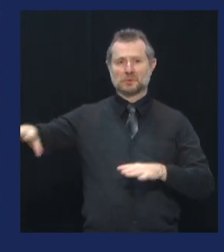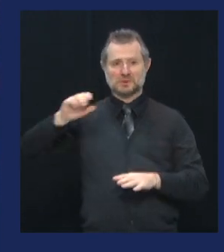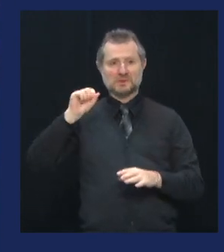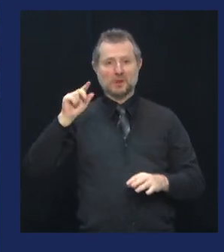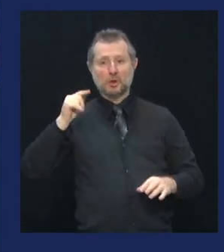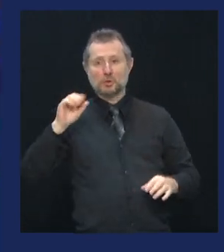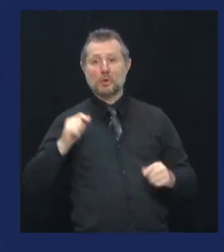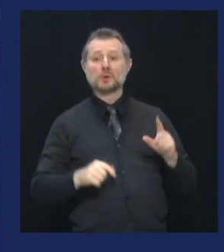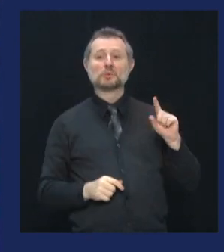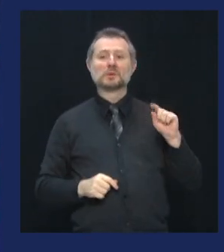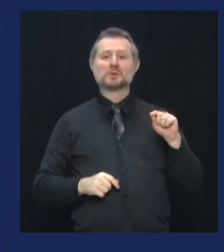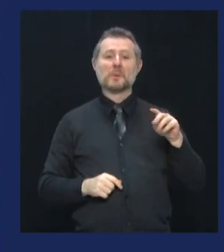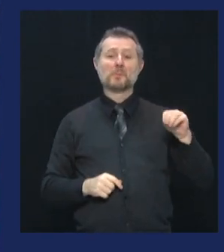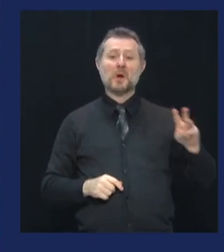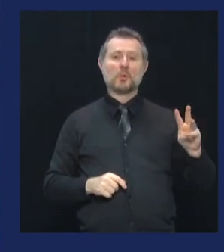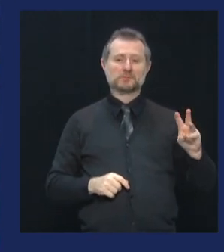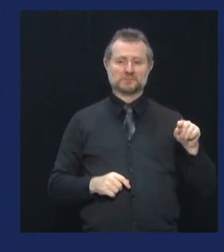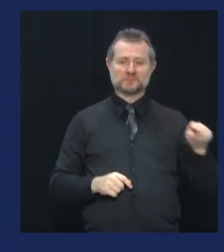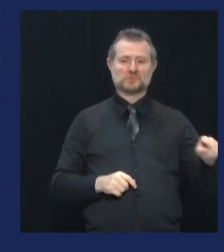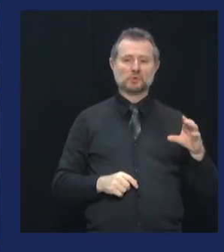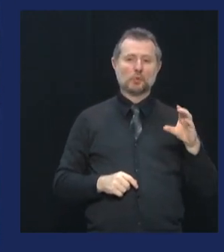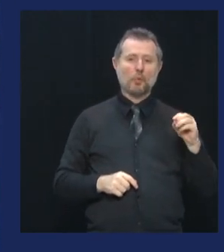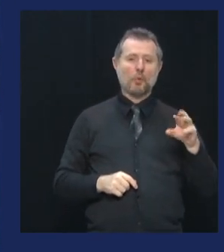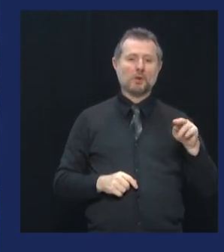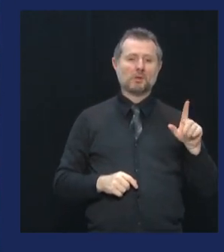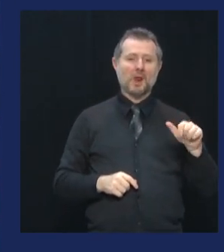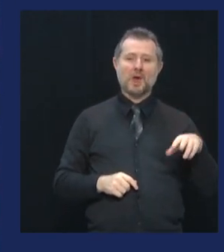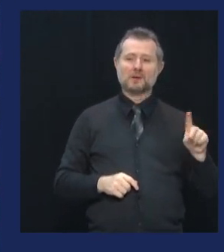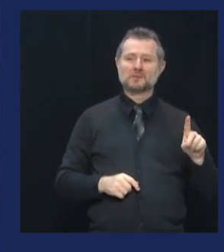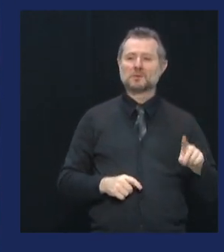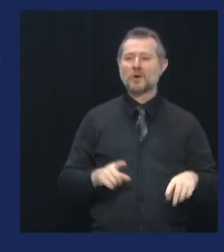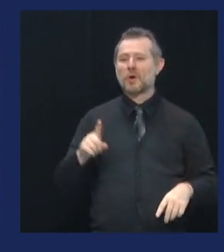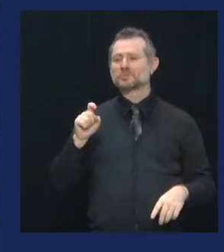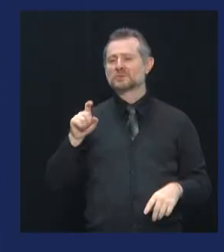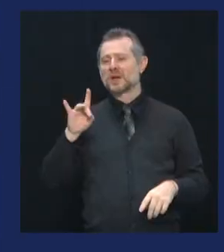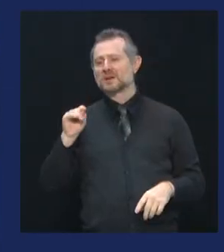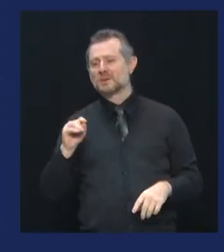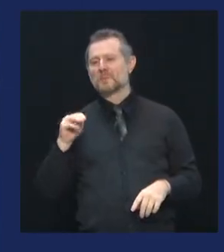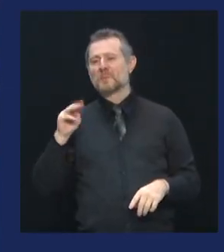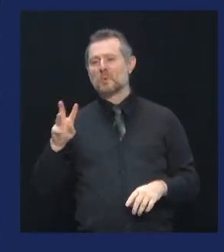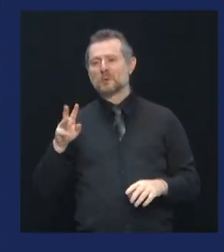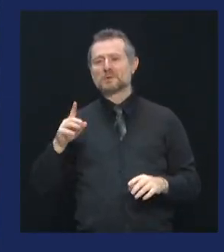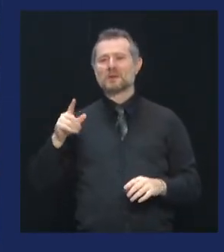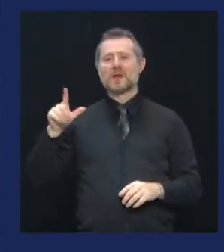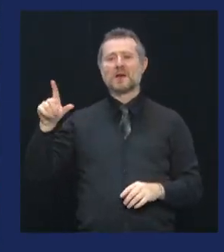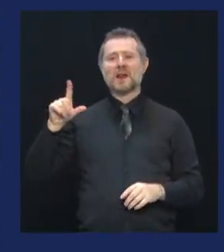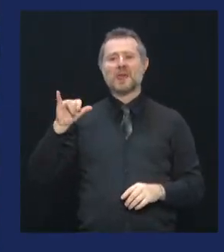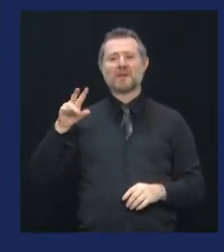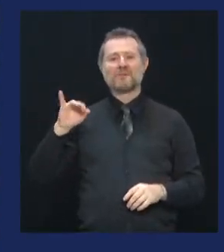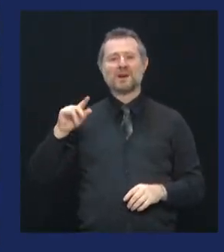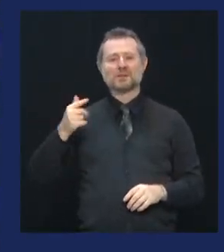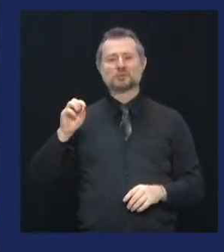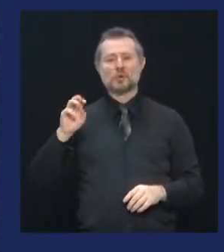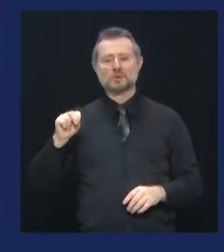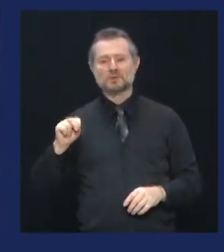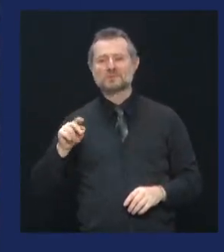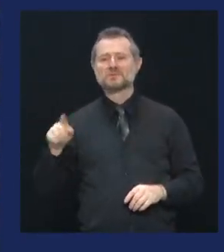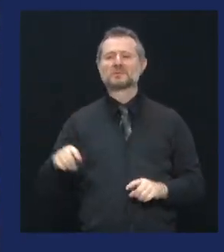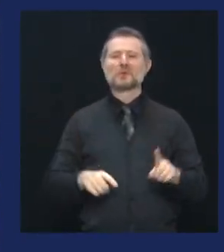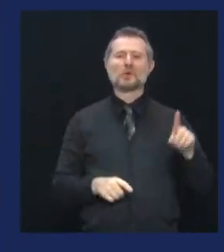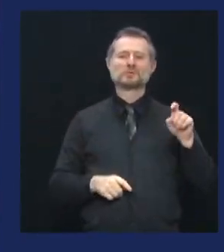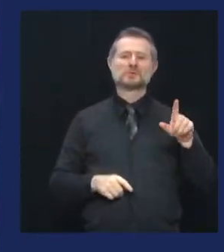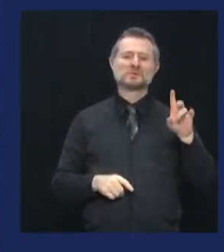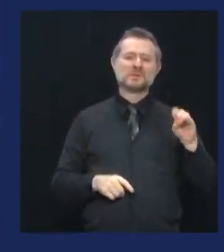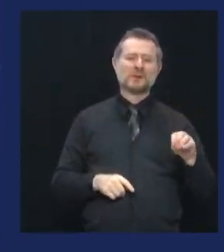Cortland, a 180-megawatt solar project in Livingston, a 78-megawatt wind project in Lewis